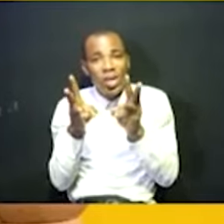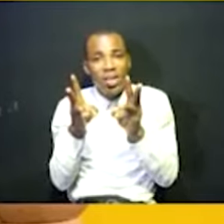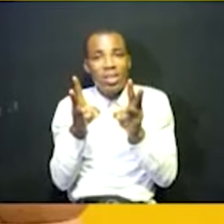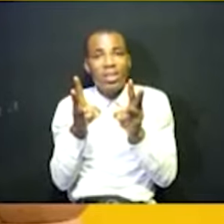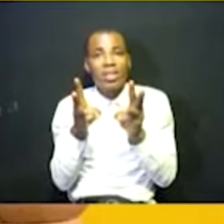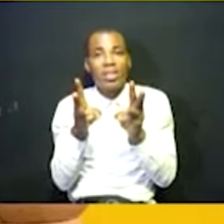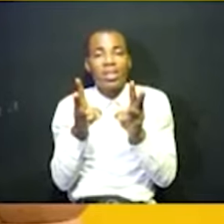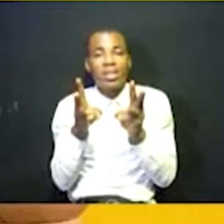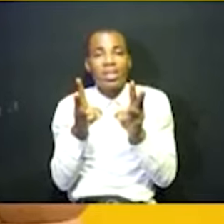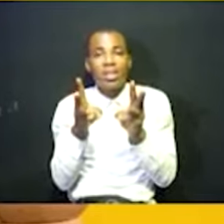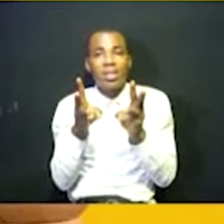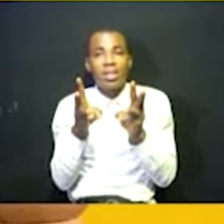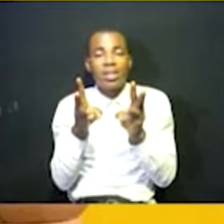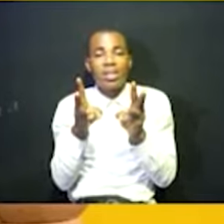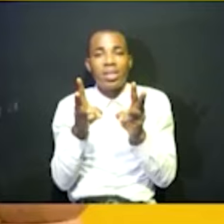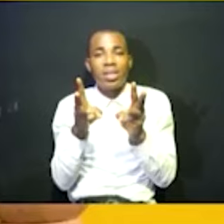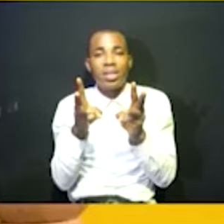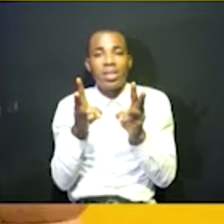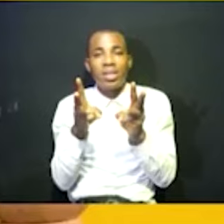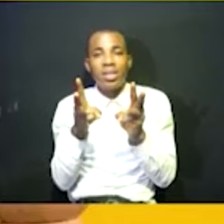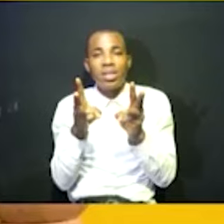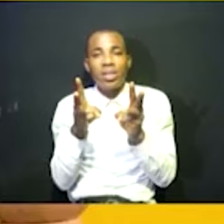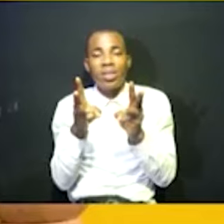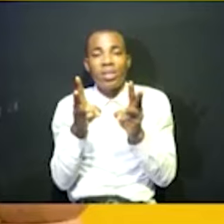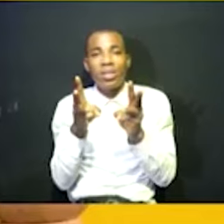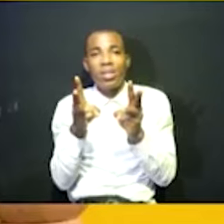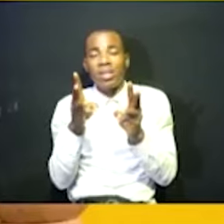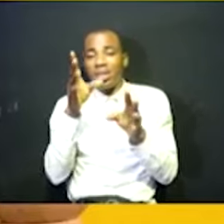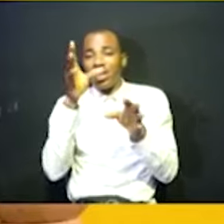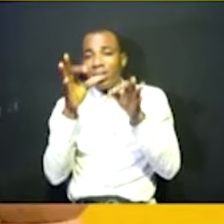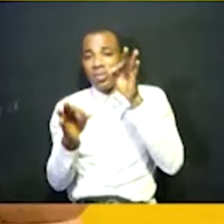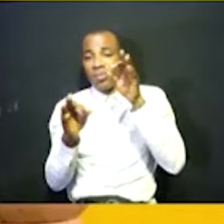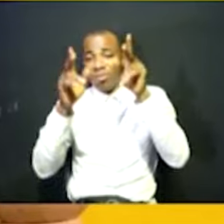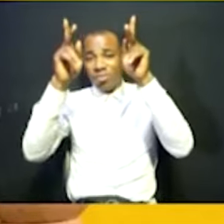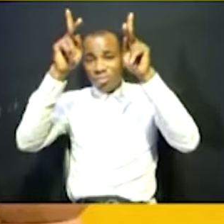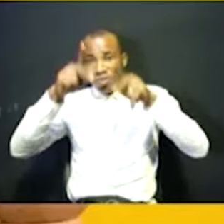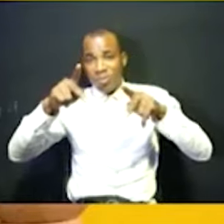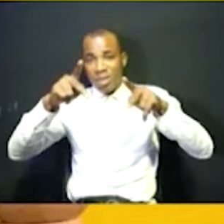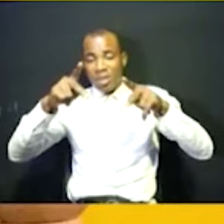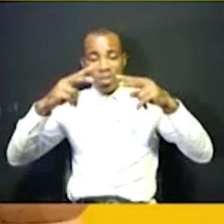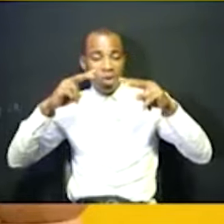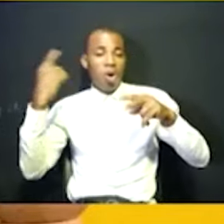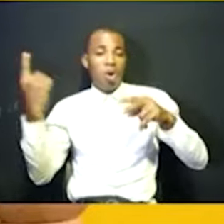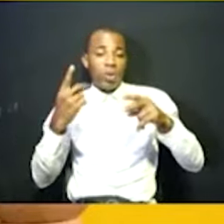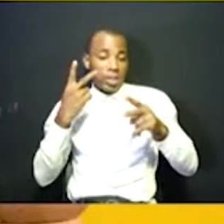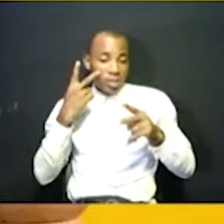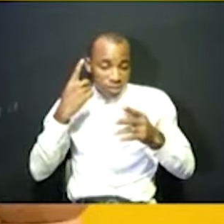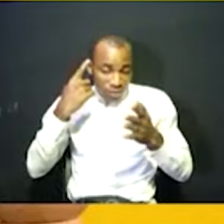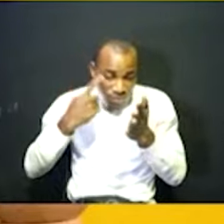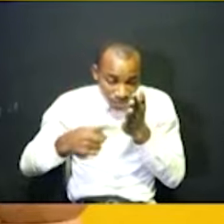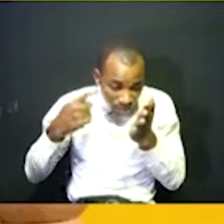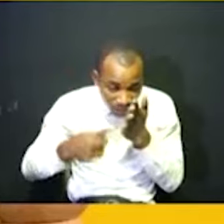from God, what would they conclude about the nature and the character of God